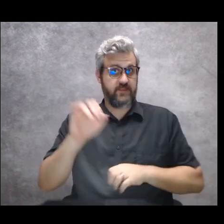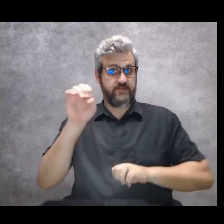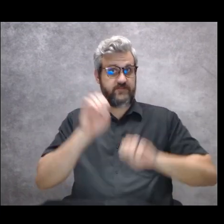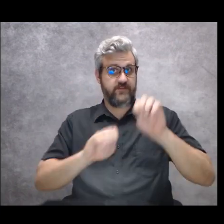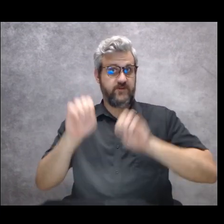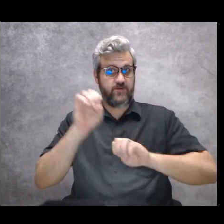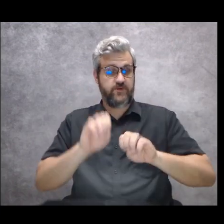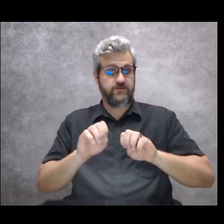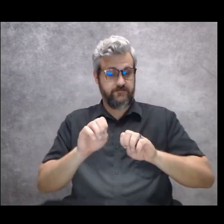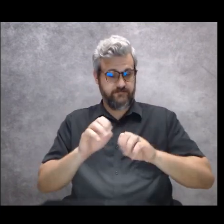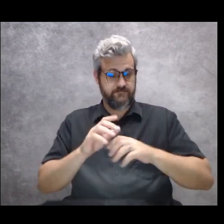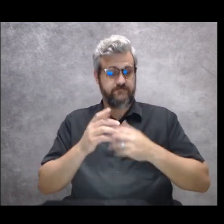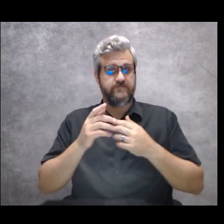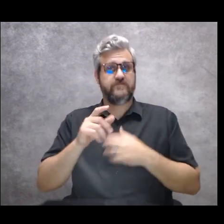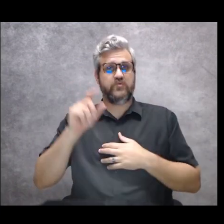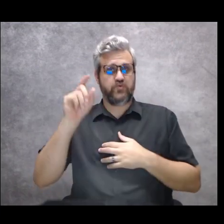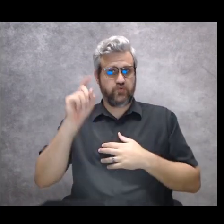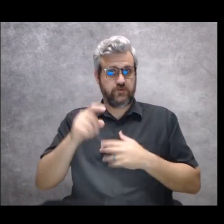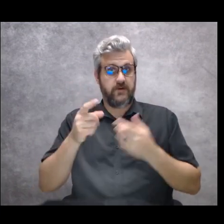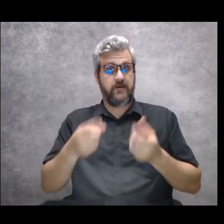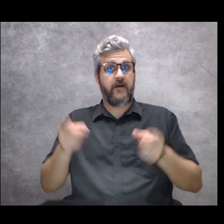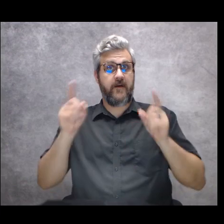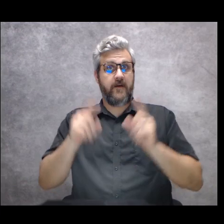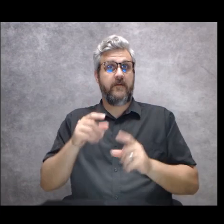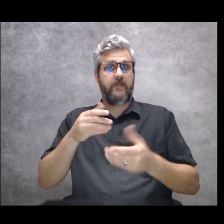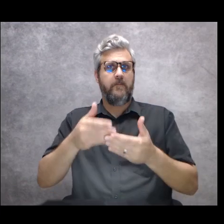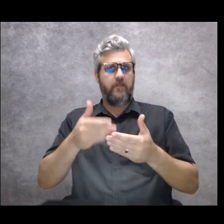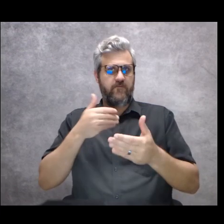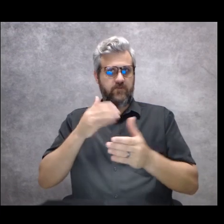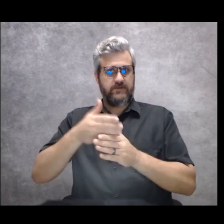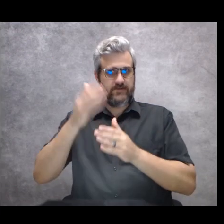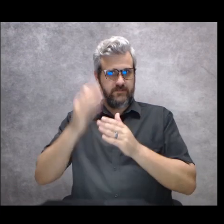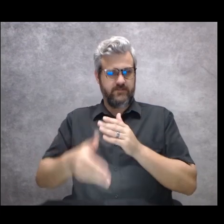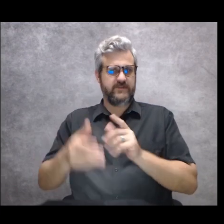you complete the summative evaluation report.